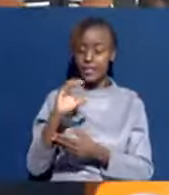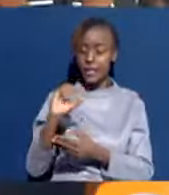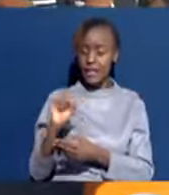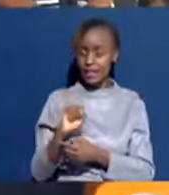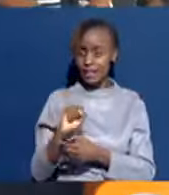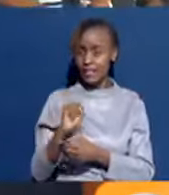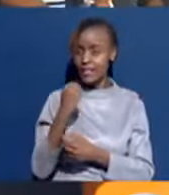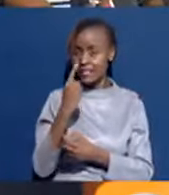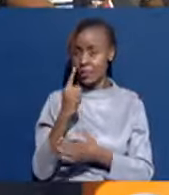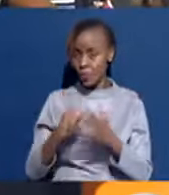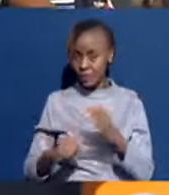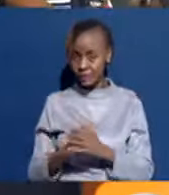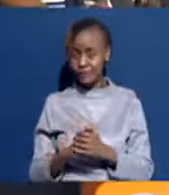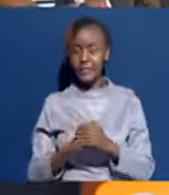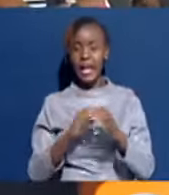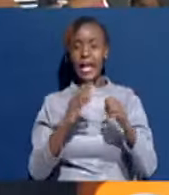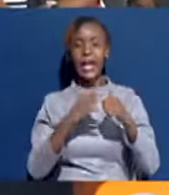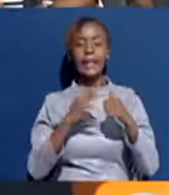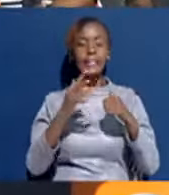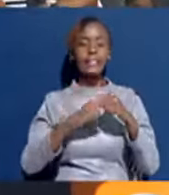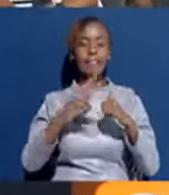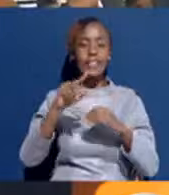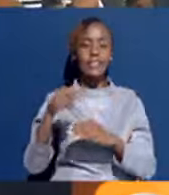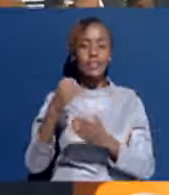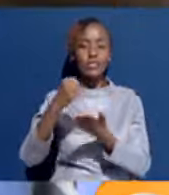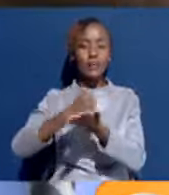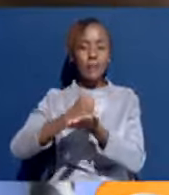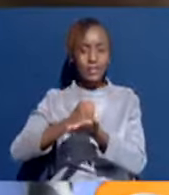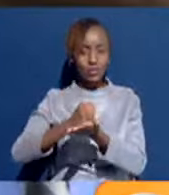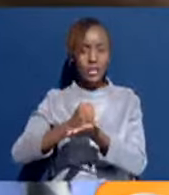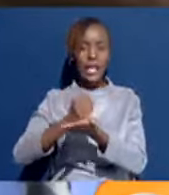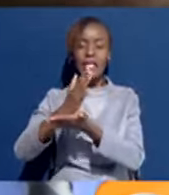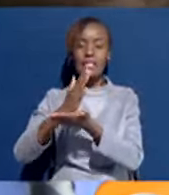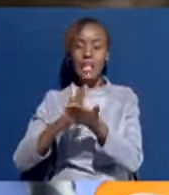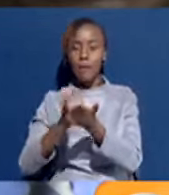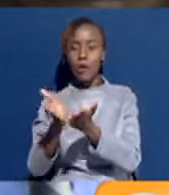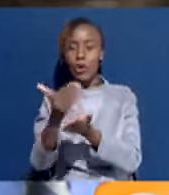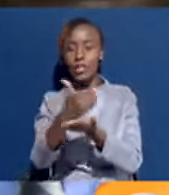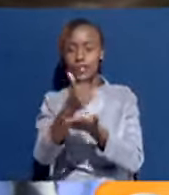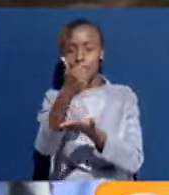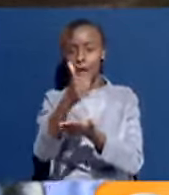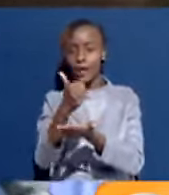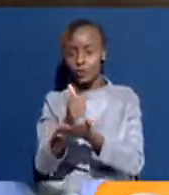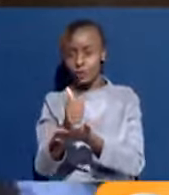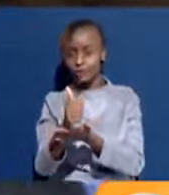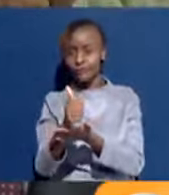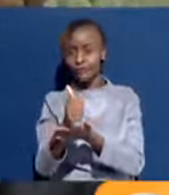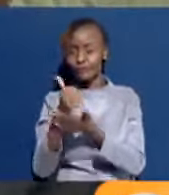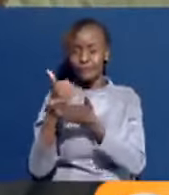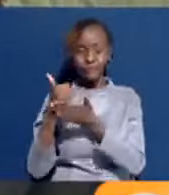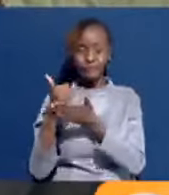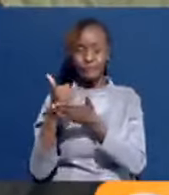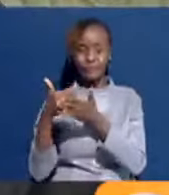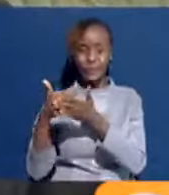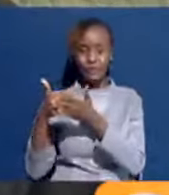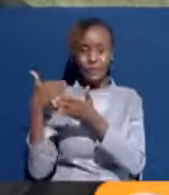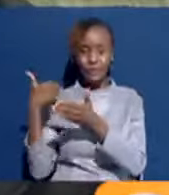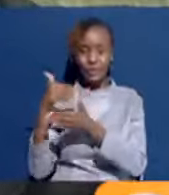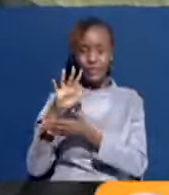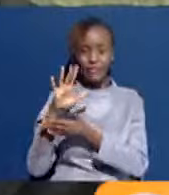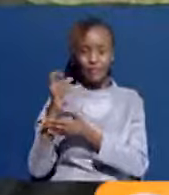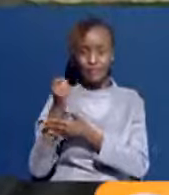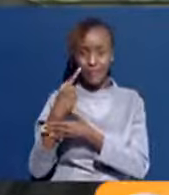said over 87,000 passports, some uncollected for 5 months, are now ready for